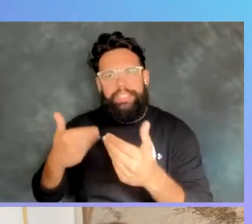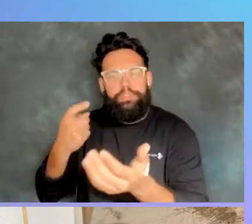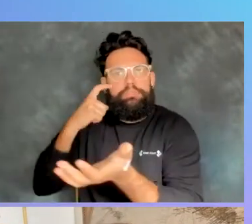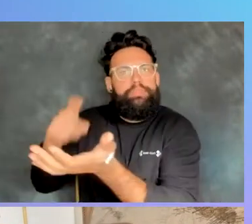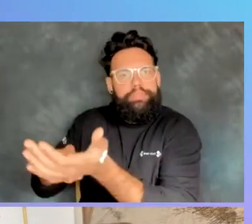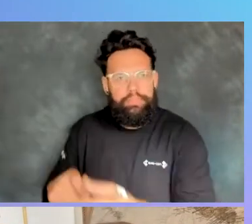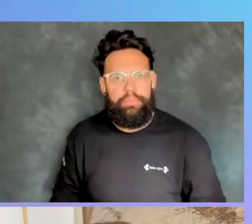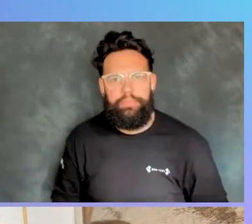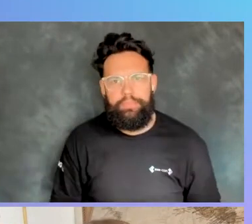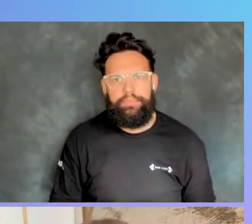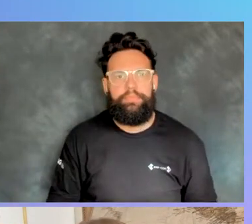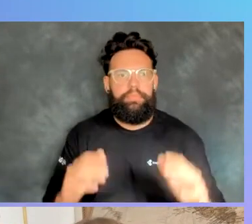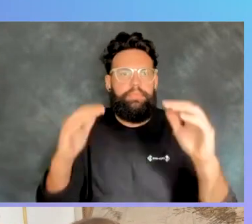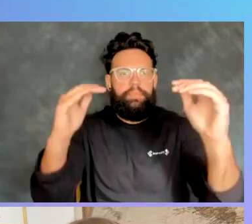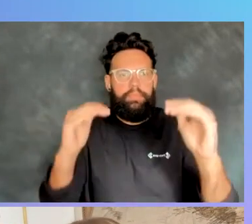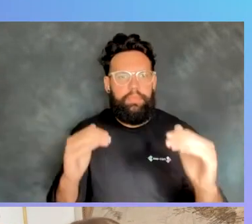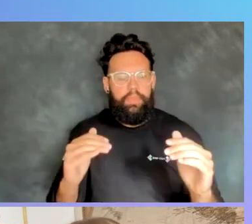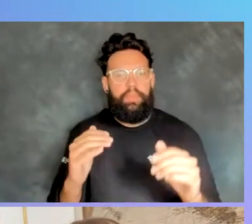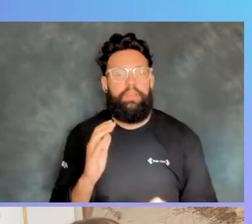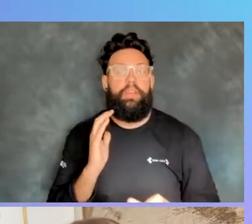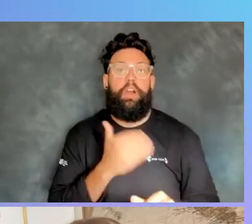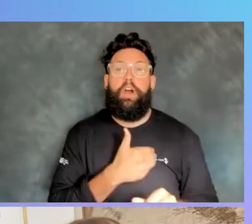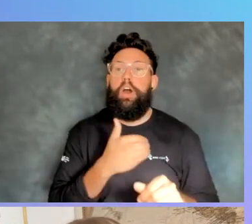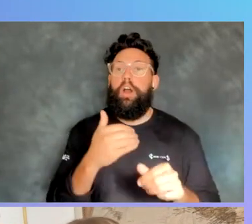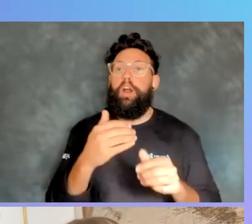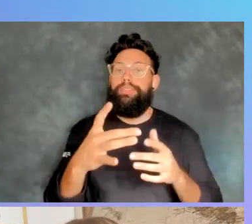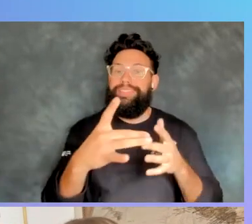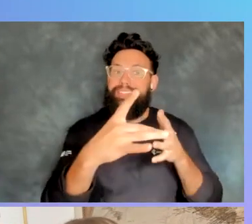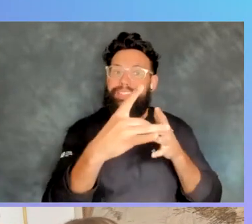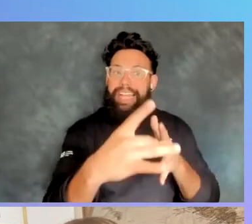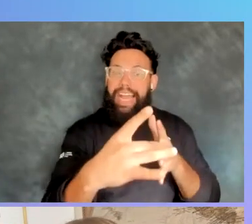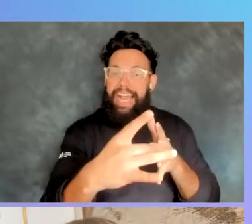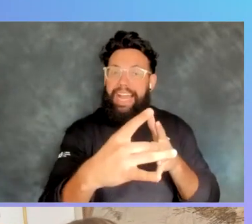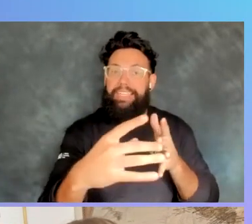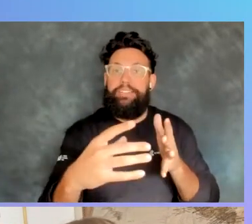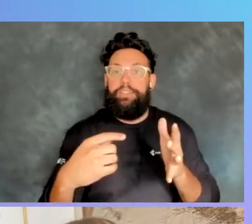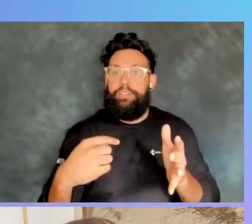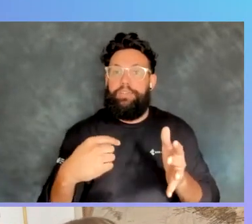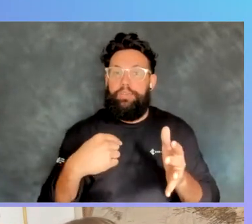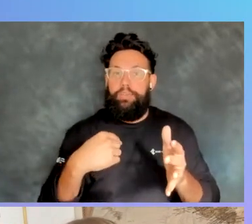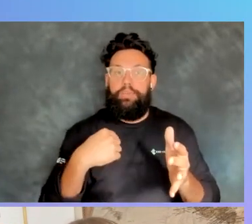And then with our guidelines, we made 50 of these tactile schematics from the